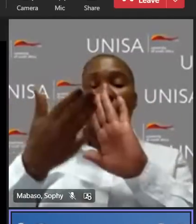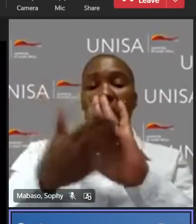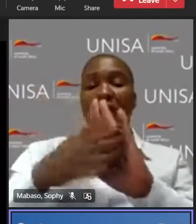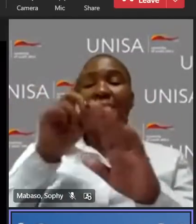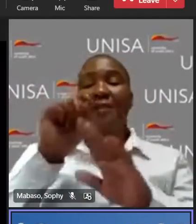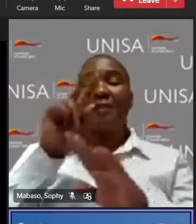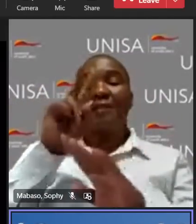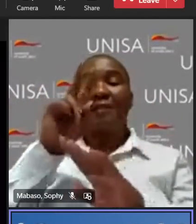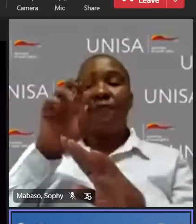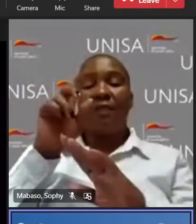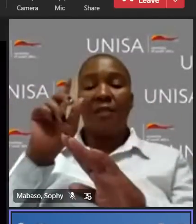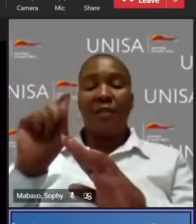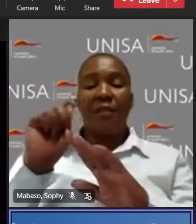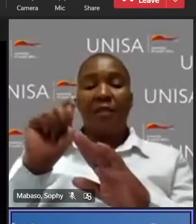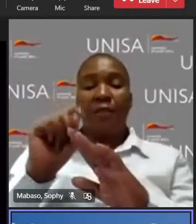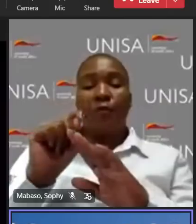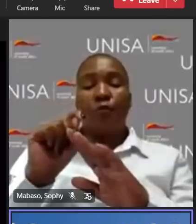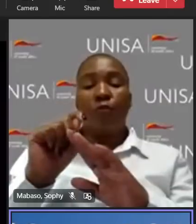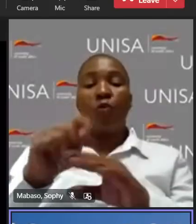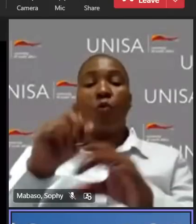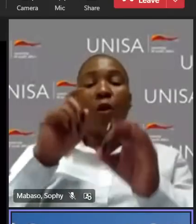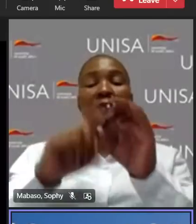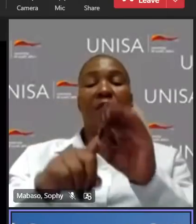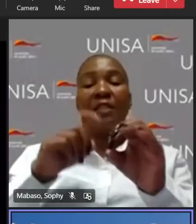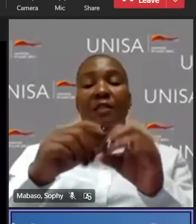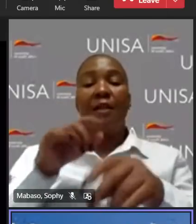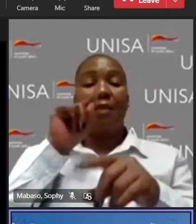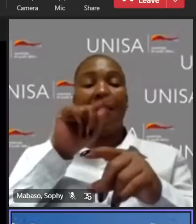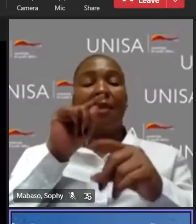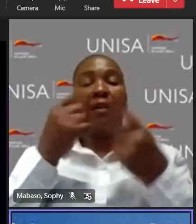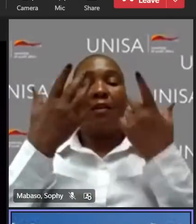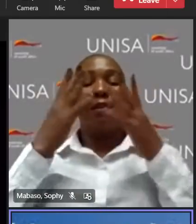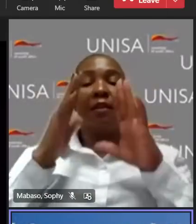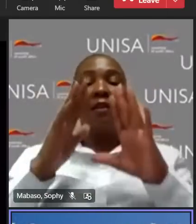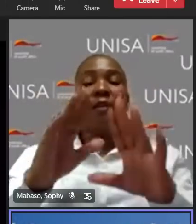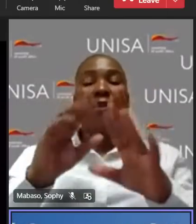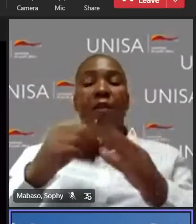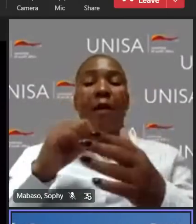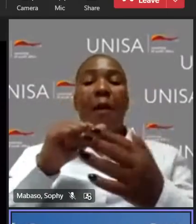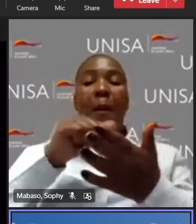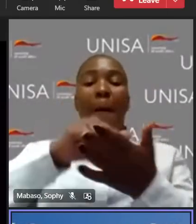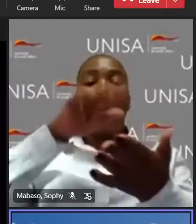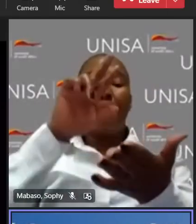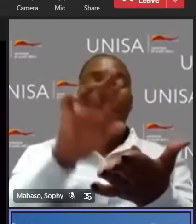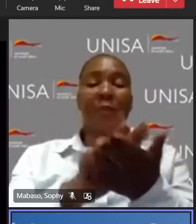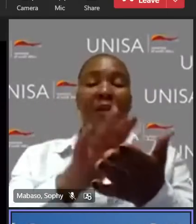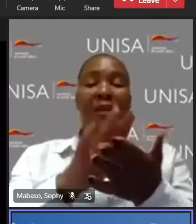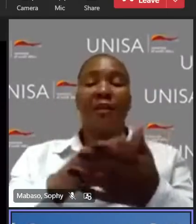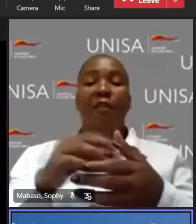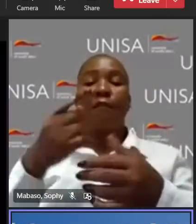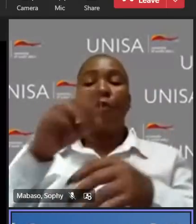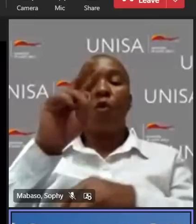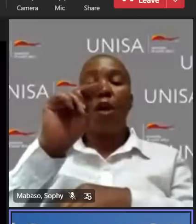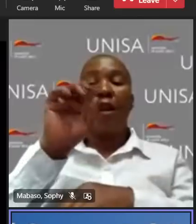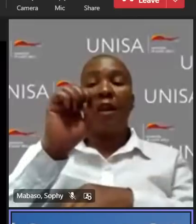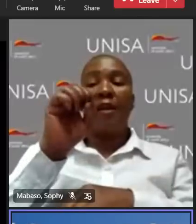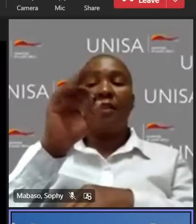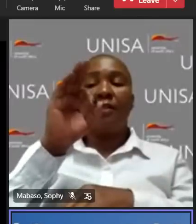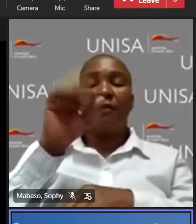TVET qualification, and the student must also reapply for NSFAS